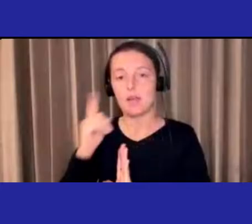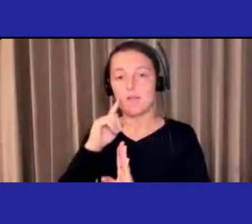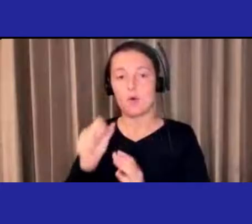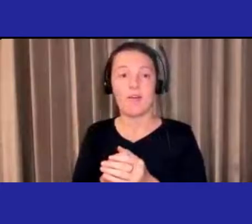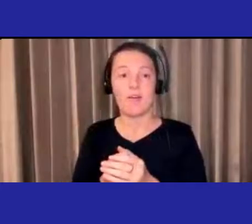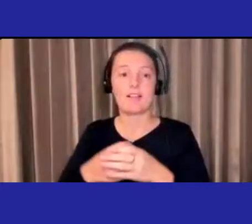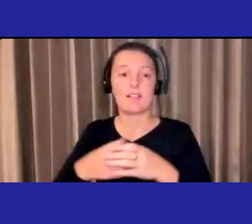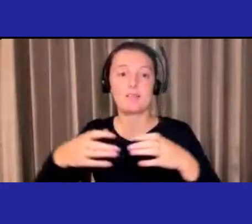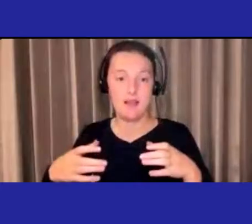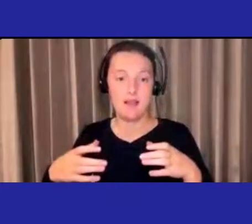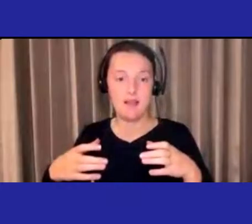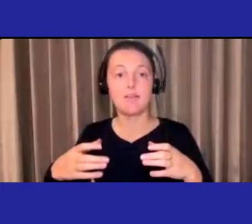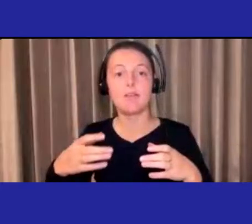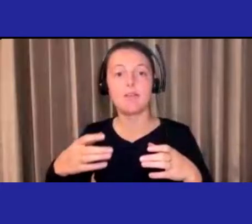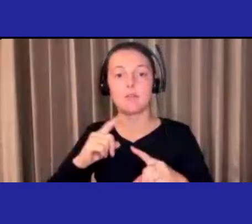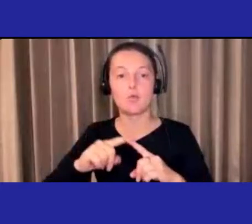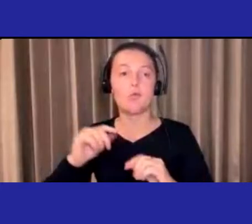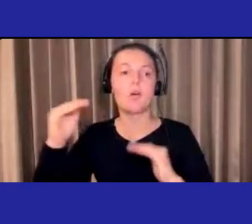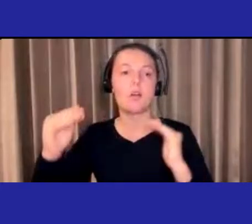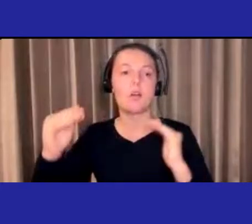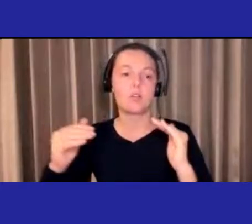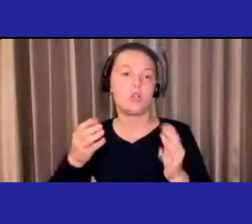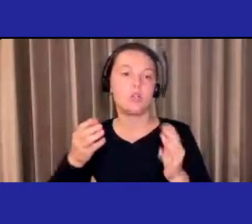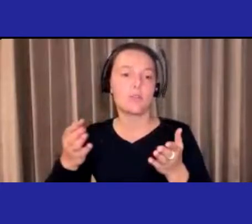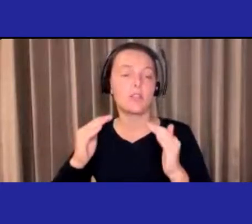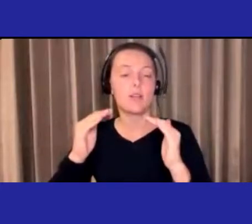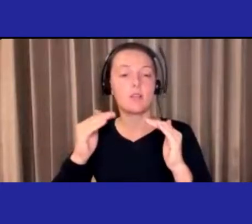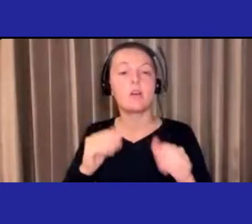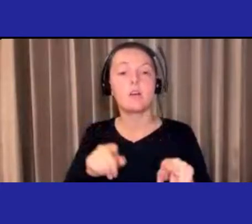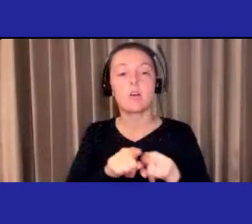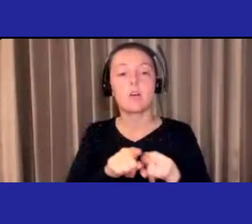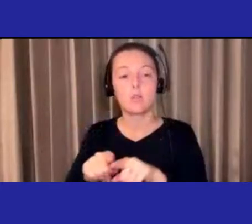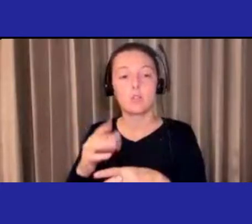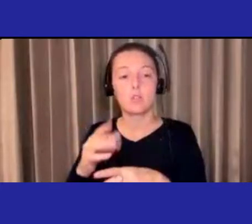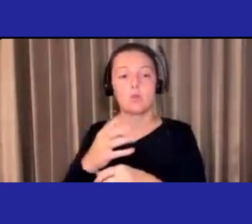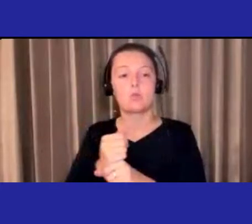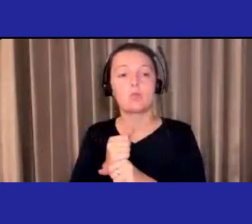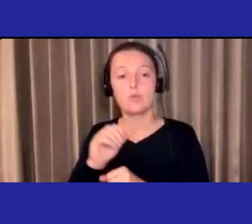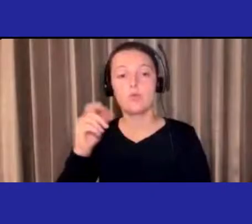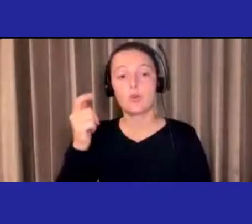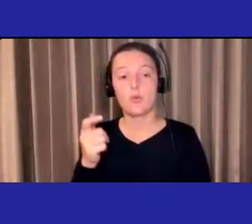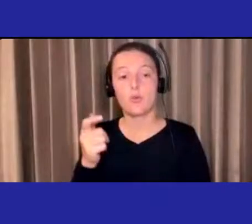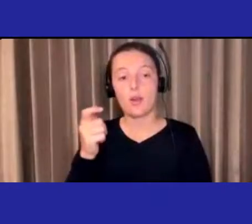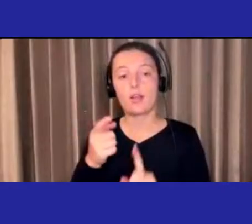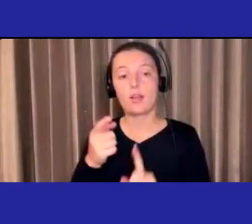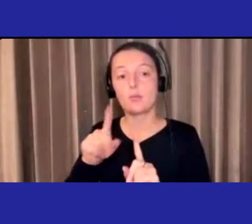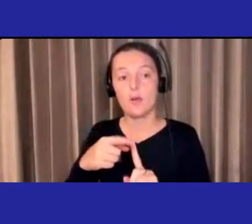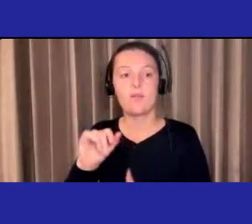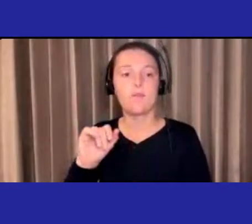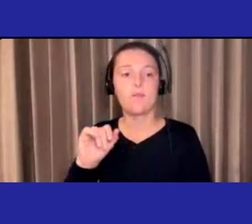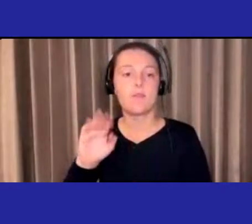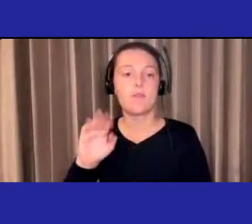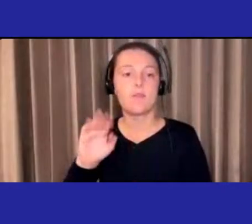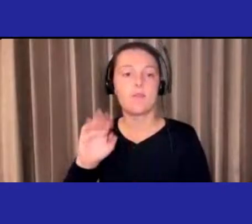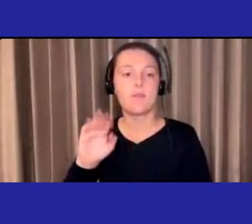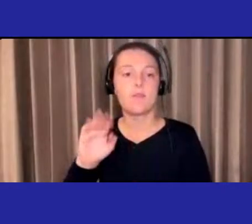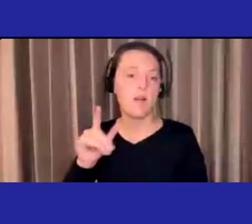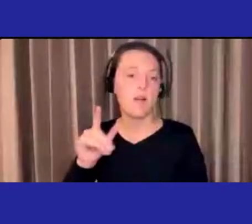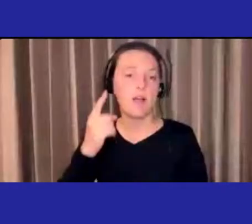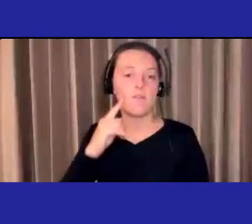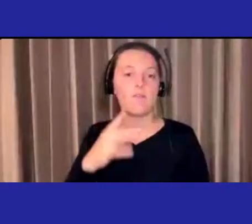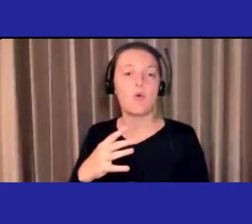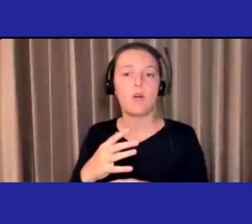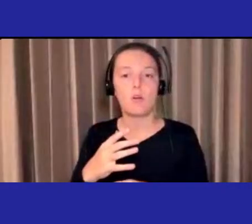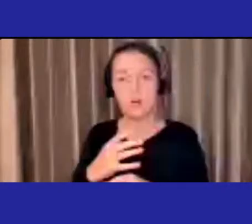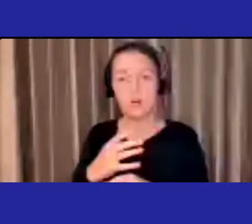February 2025 to provide some workforce development, some education for the workforce. Do most